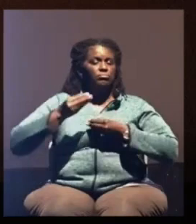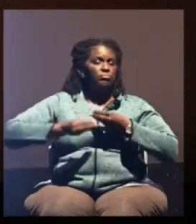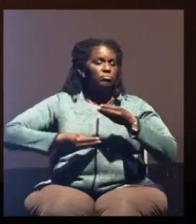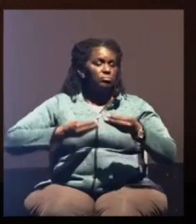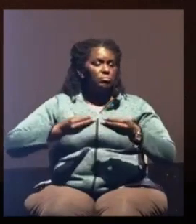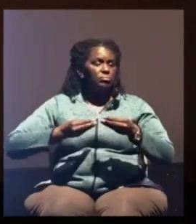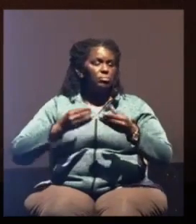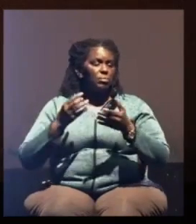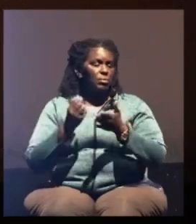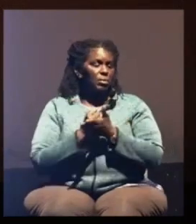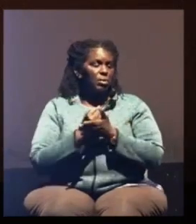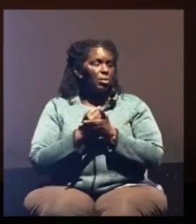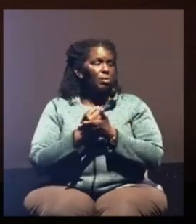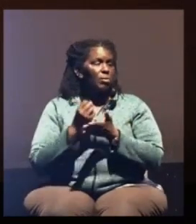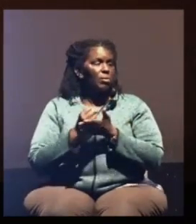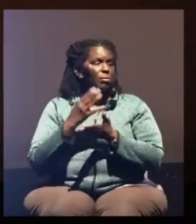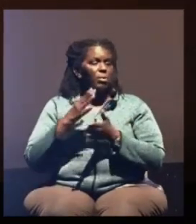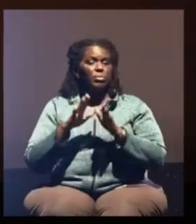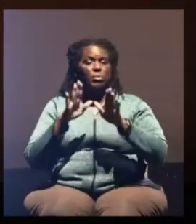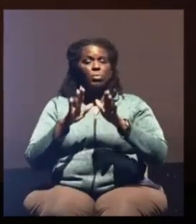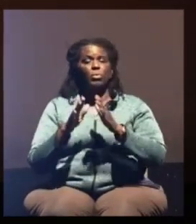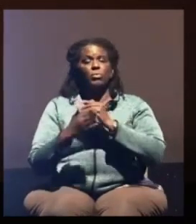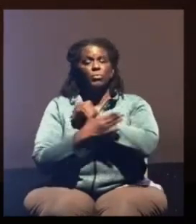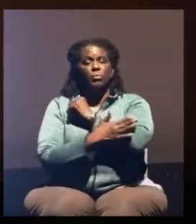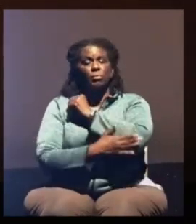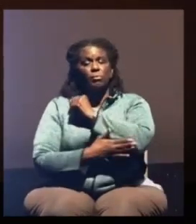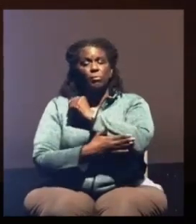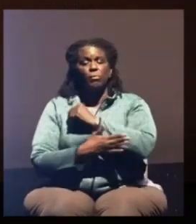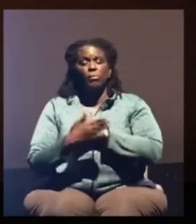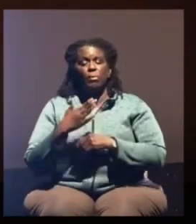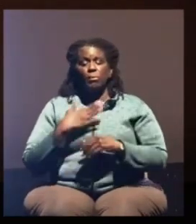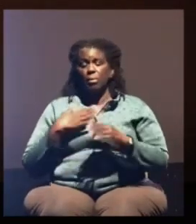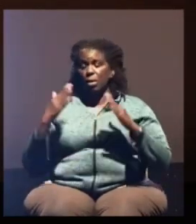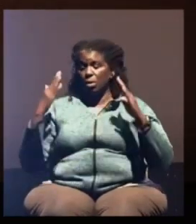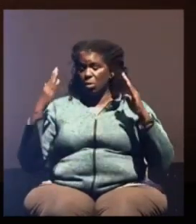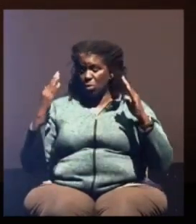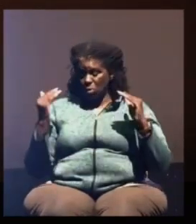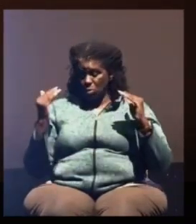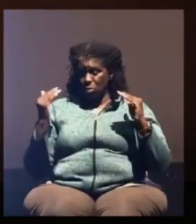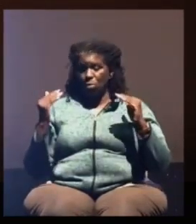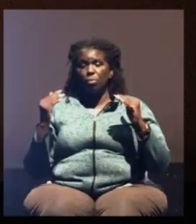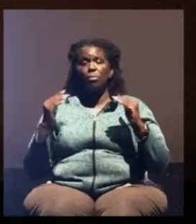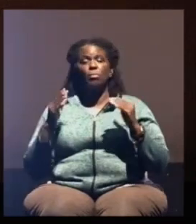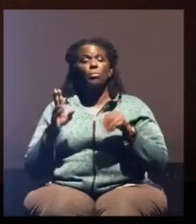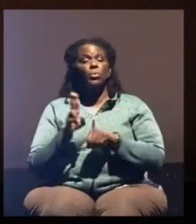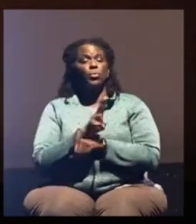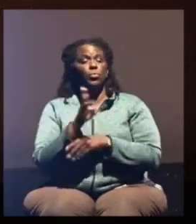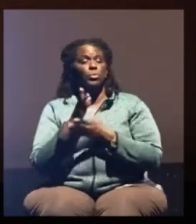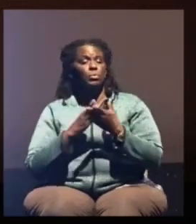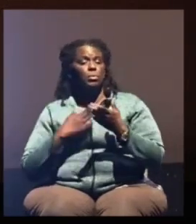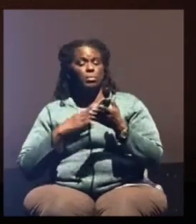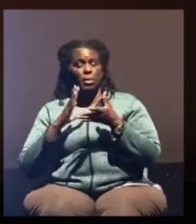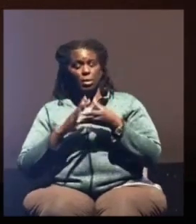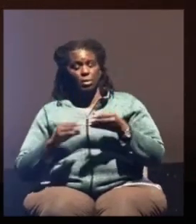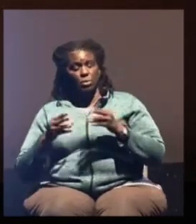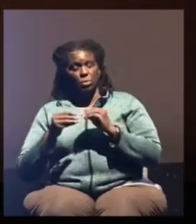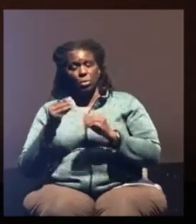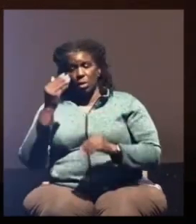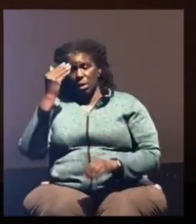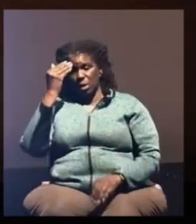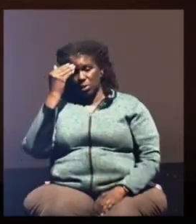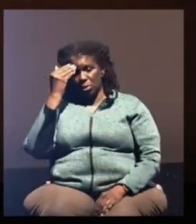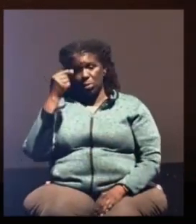the opportunity to prosper in this wonderful country. My hope is that you can take a bit of my story and know that I'm not